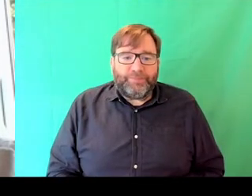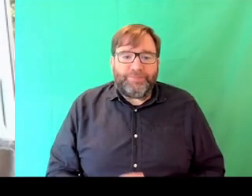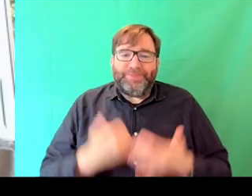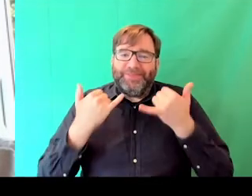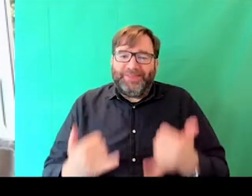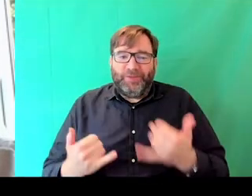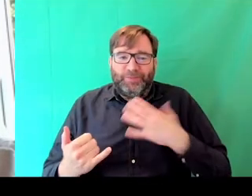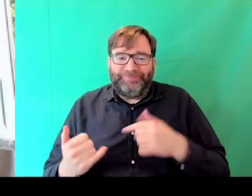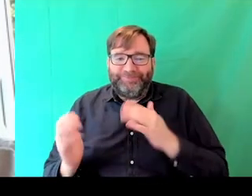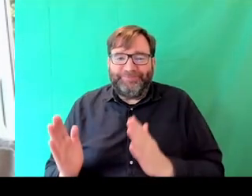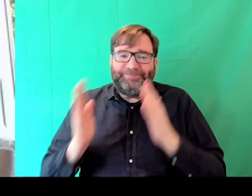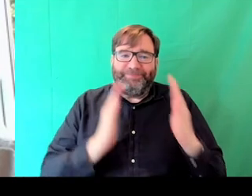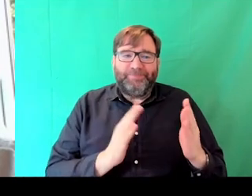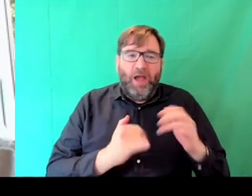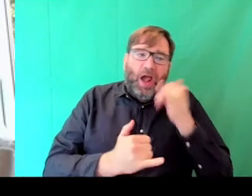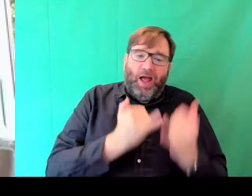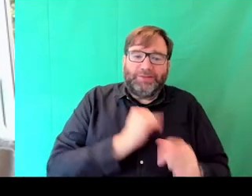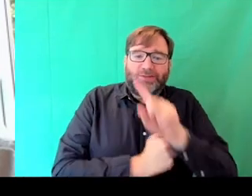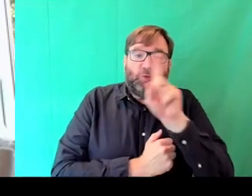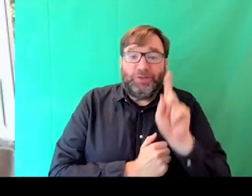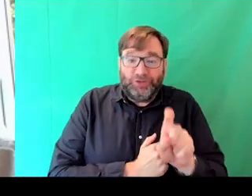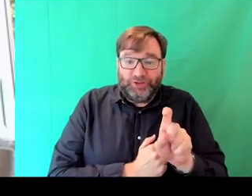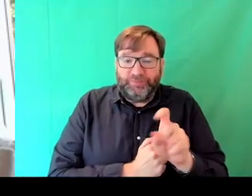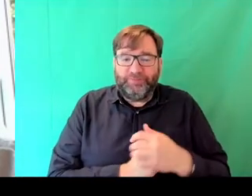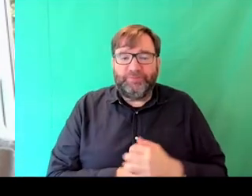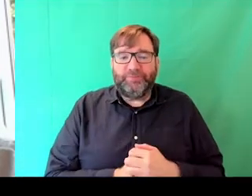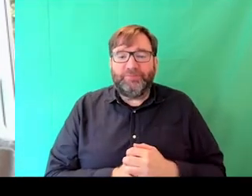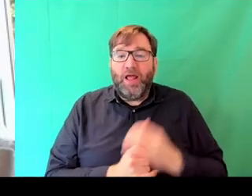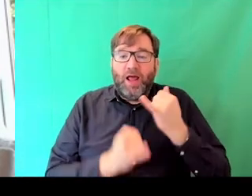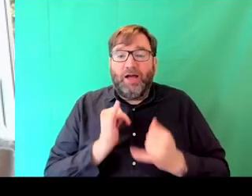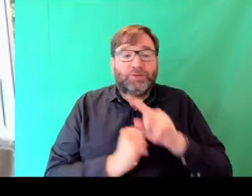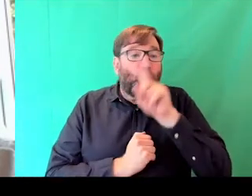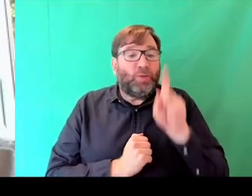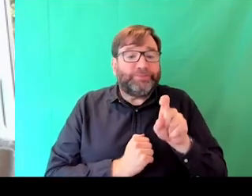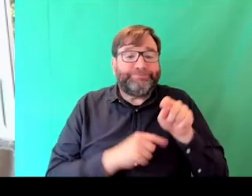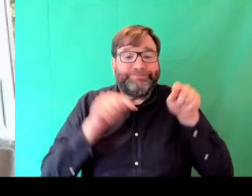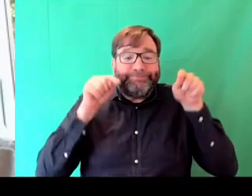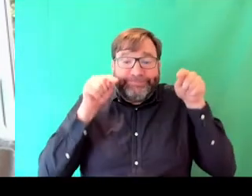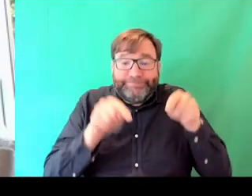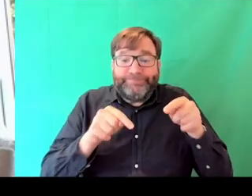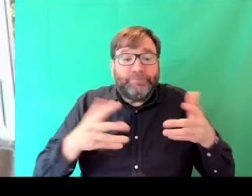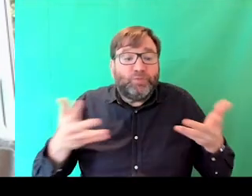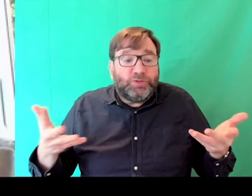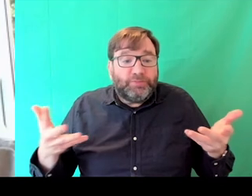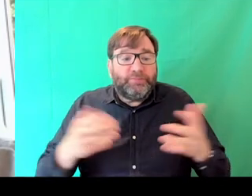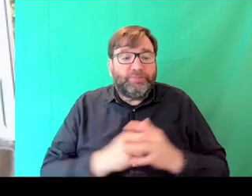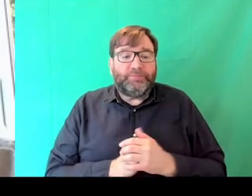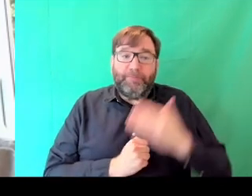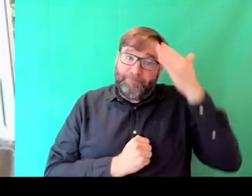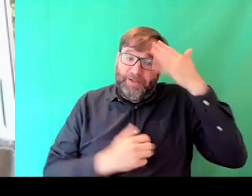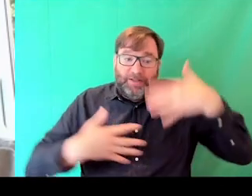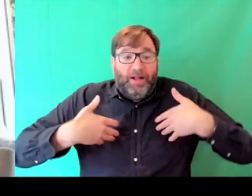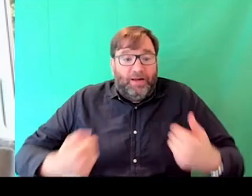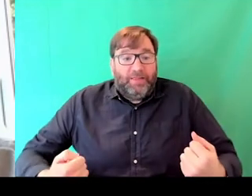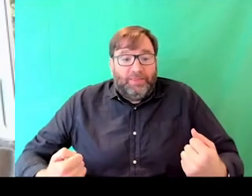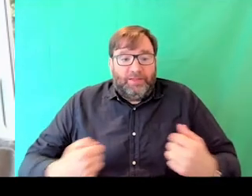Simone Biles's decision to withdraw from the Olympics shined a light on a typically overlooked subject in sport, which is